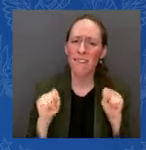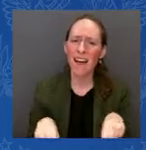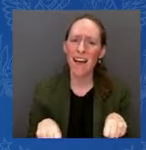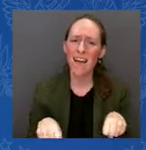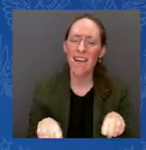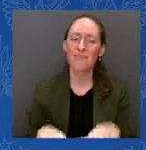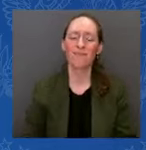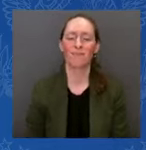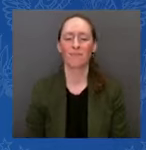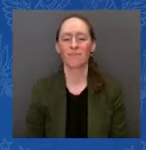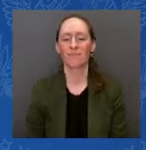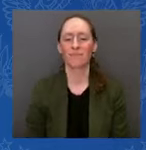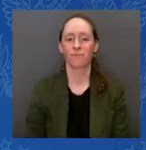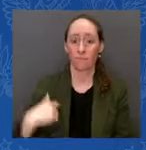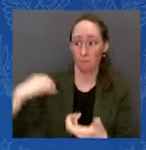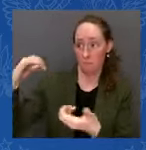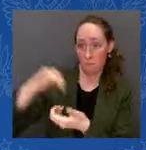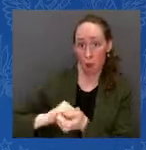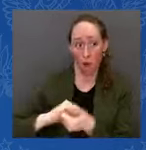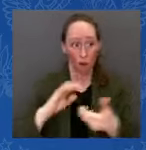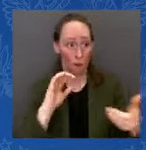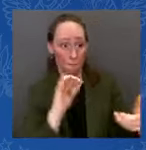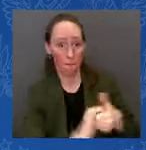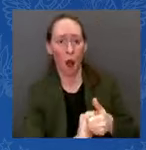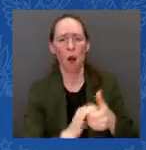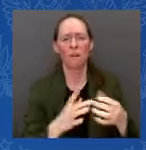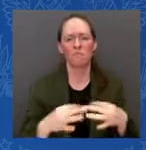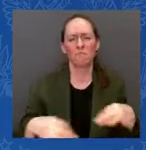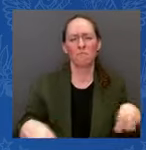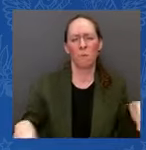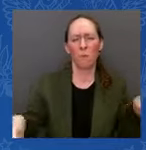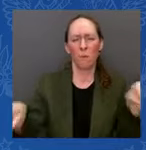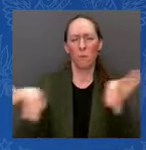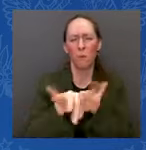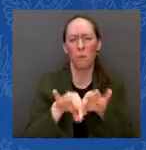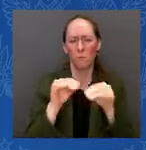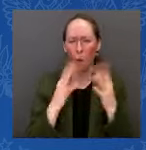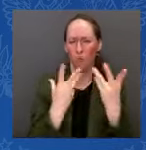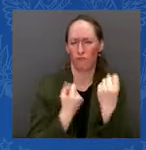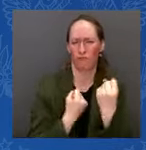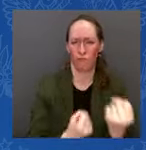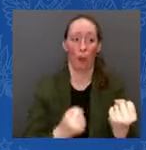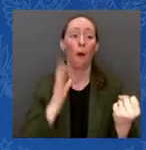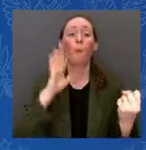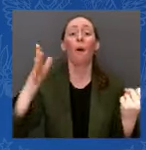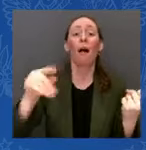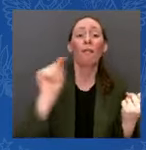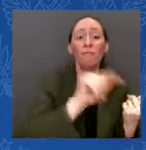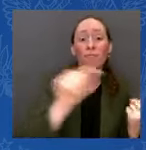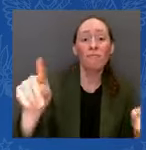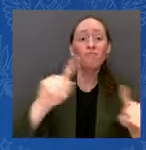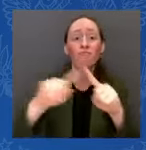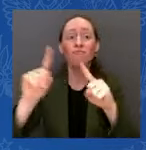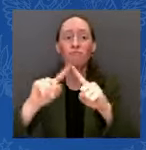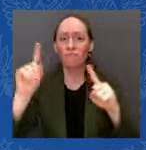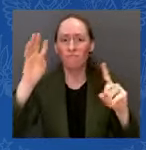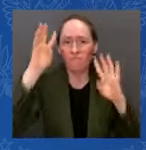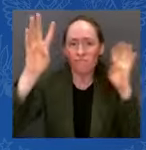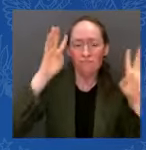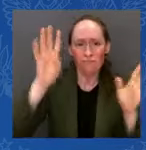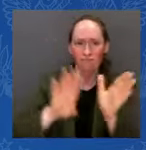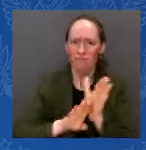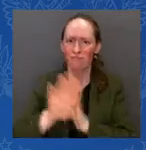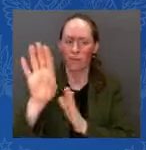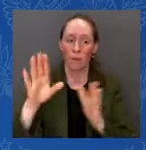innovation. So today, as we stand at the inflection point in history, where the hard work of enhancing deterrence and